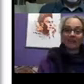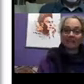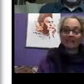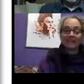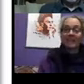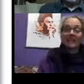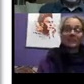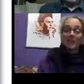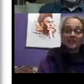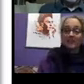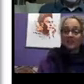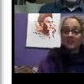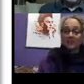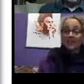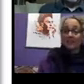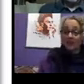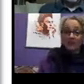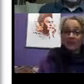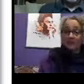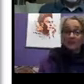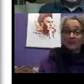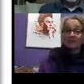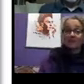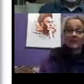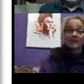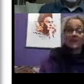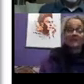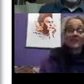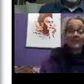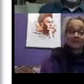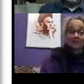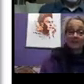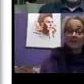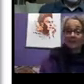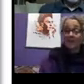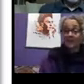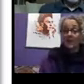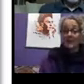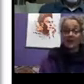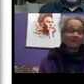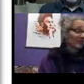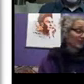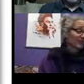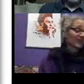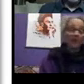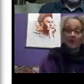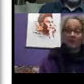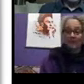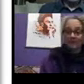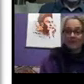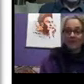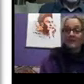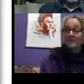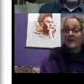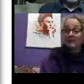-tier rack. Lots of issues like roads, quality of road surface, the fact that cycleways often just stop